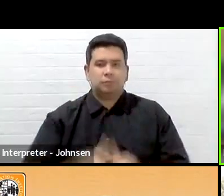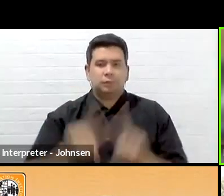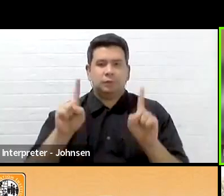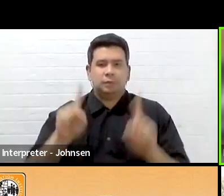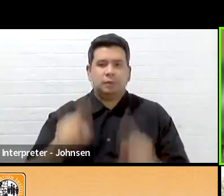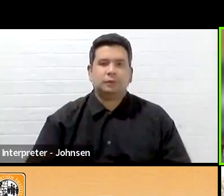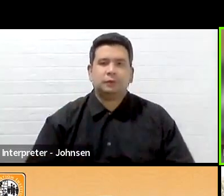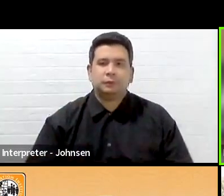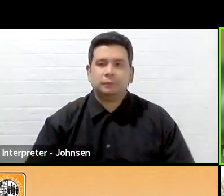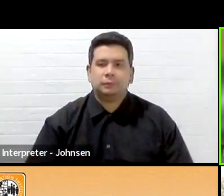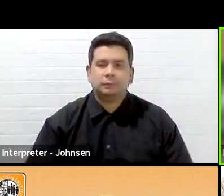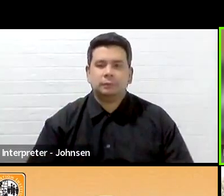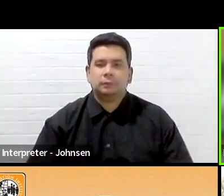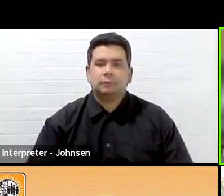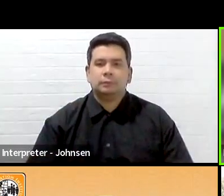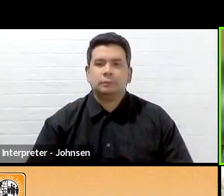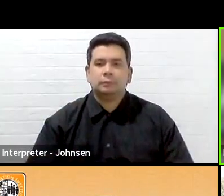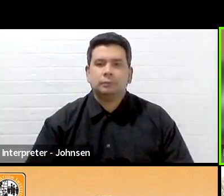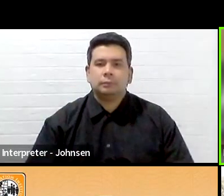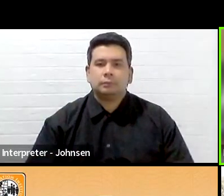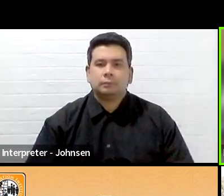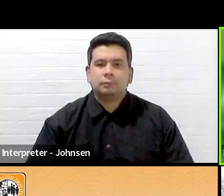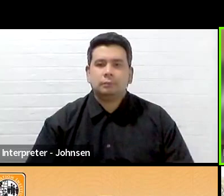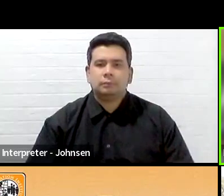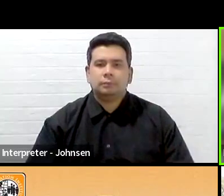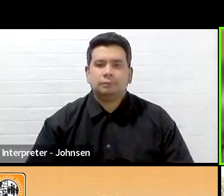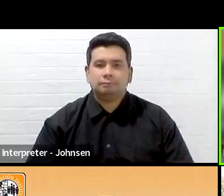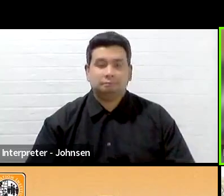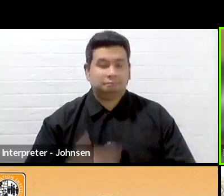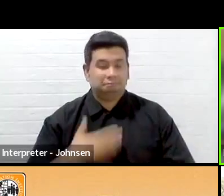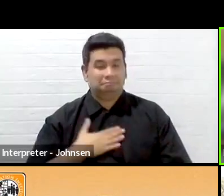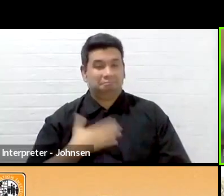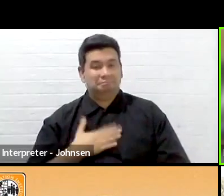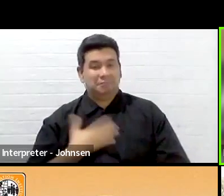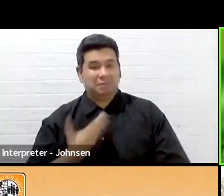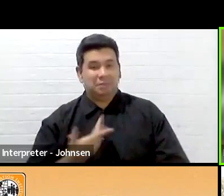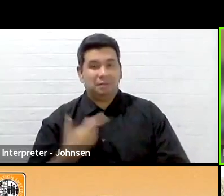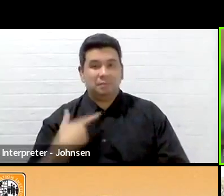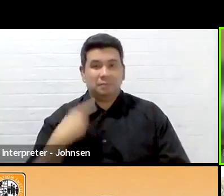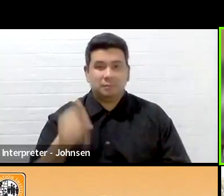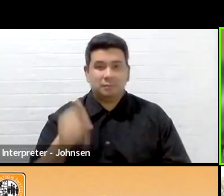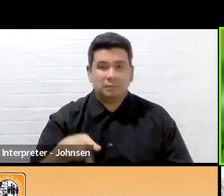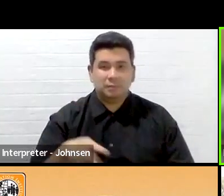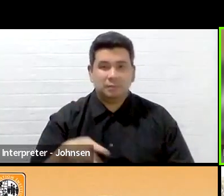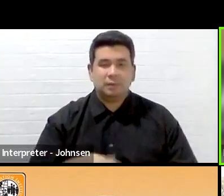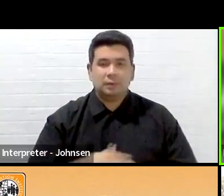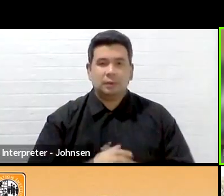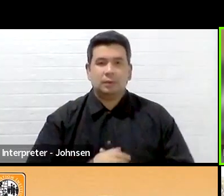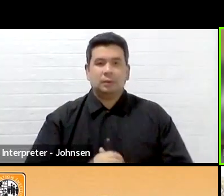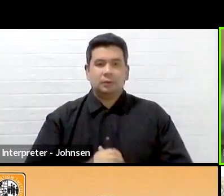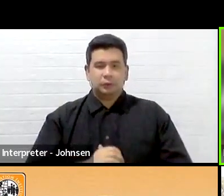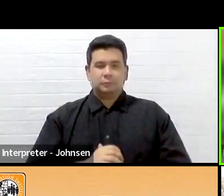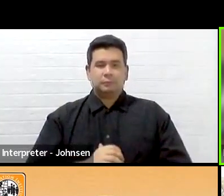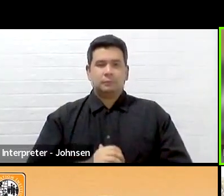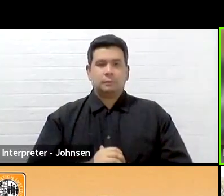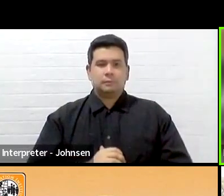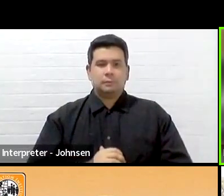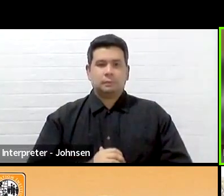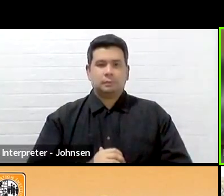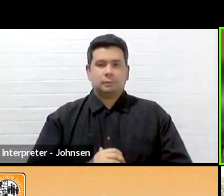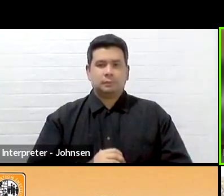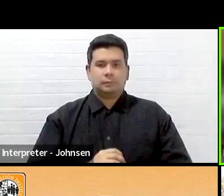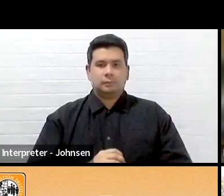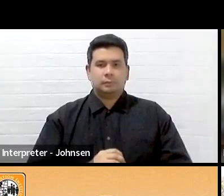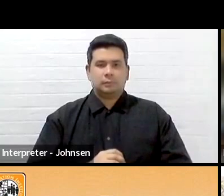comment. Isusunod ko na lang din that maybe this webinar can be a start for another documentation of the Philippine COVID history.